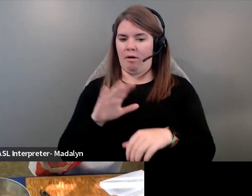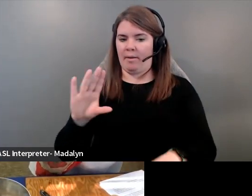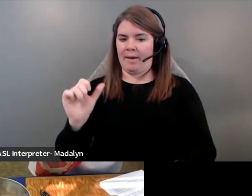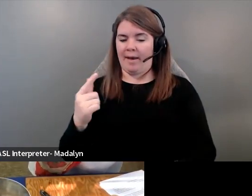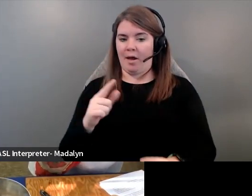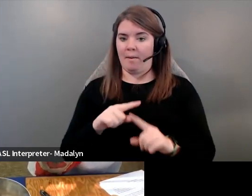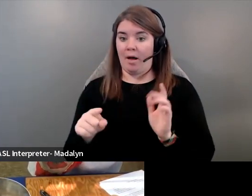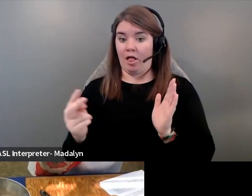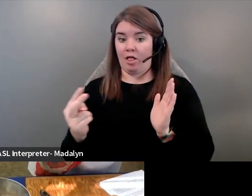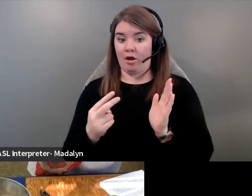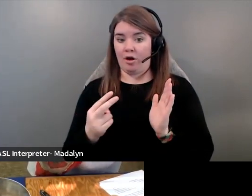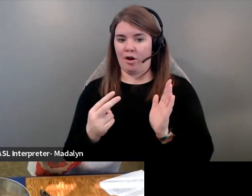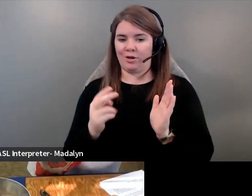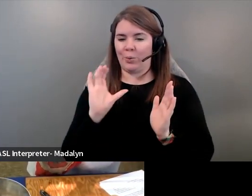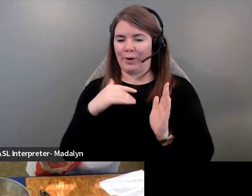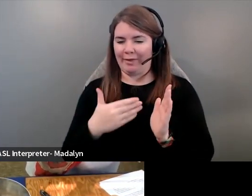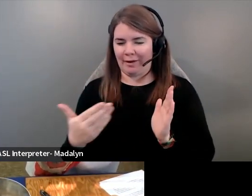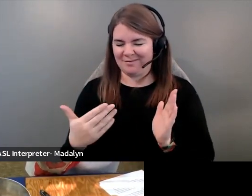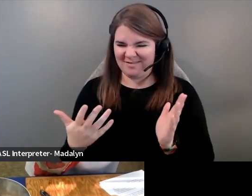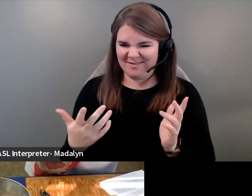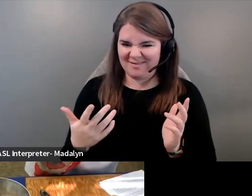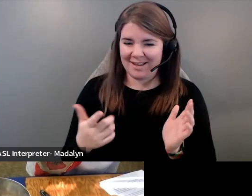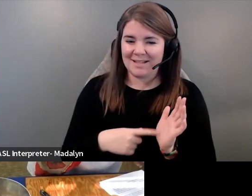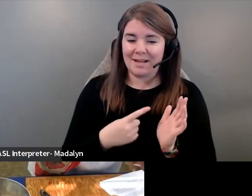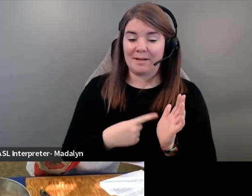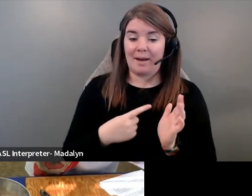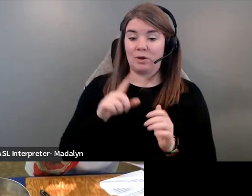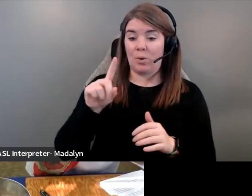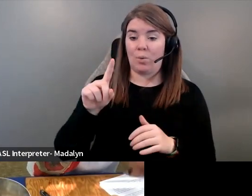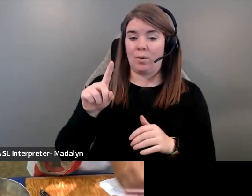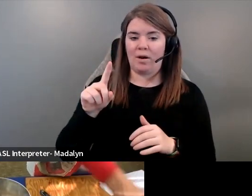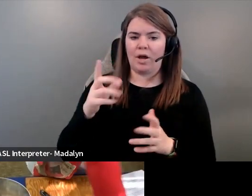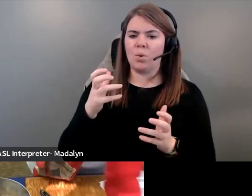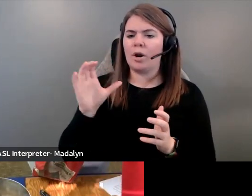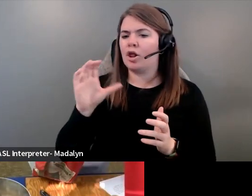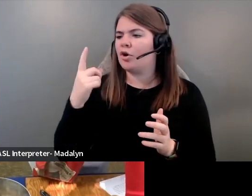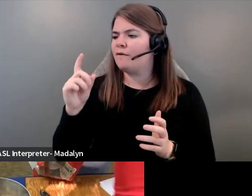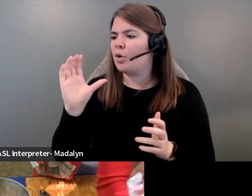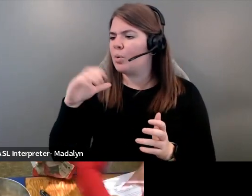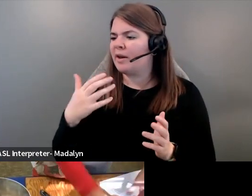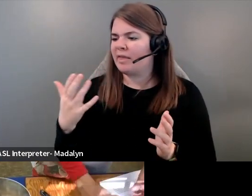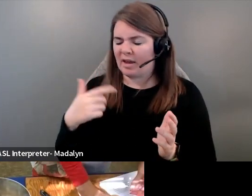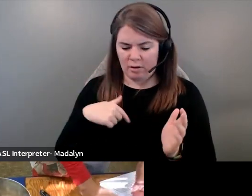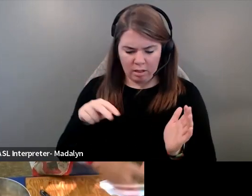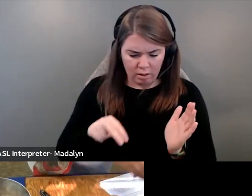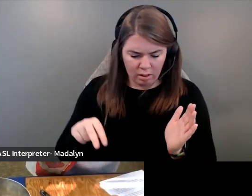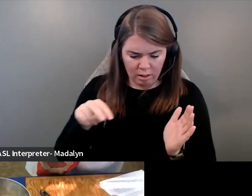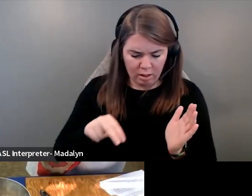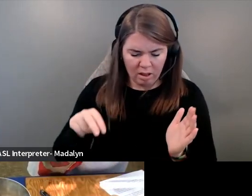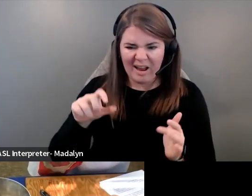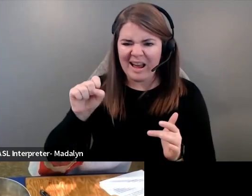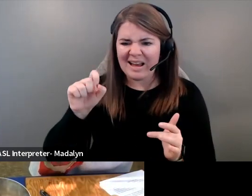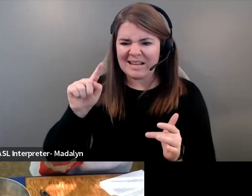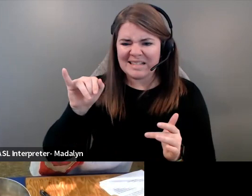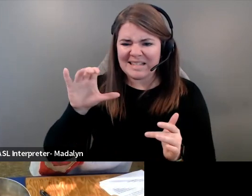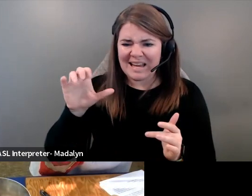look for weird things. Sometimes a stick or a stone or something gets into that package. So you have to kind of pick it through,